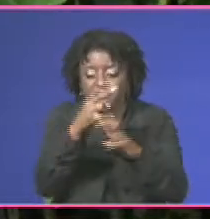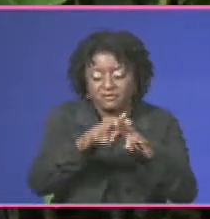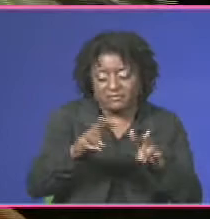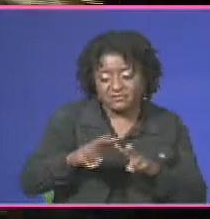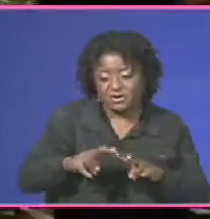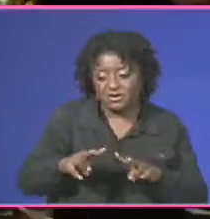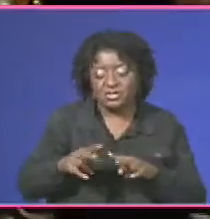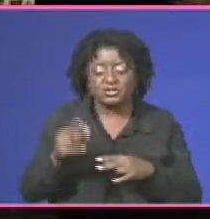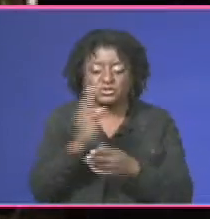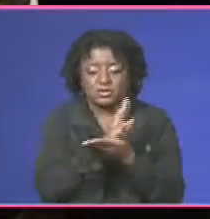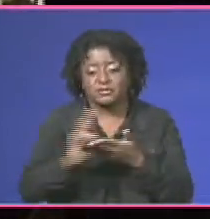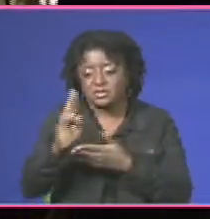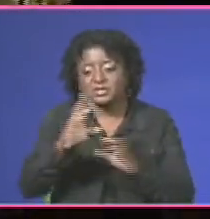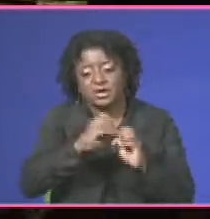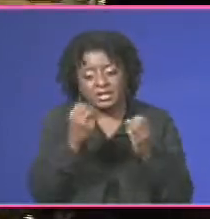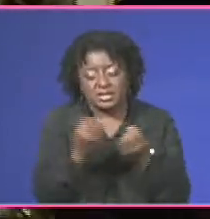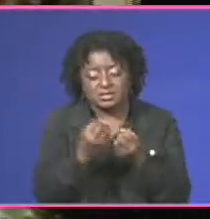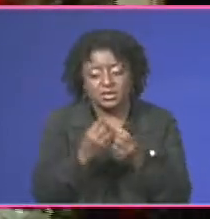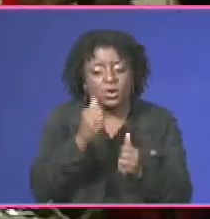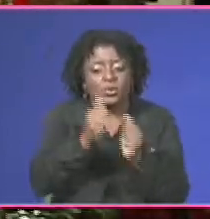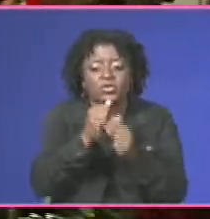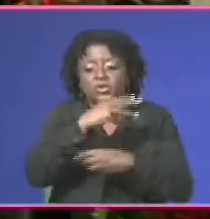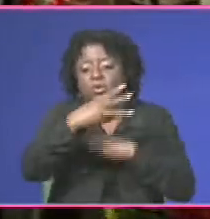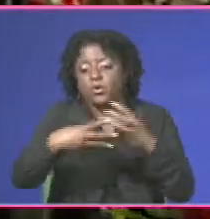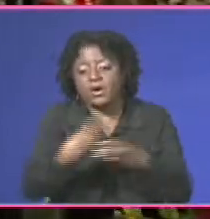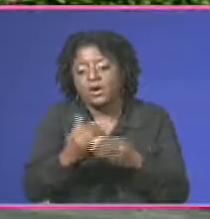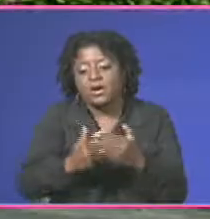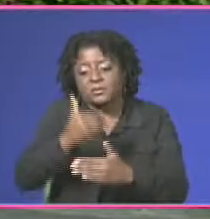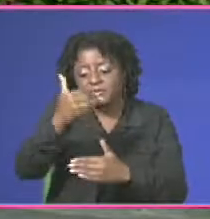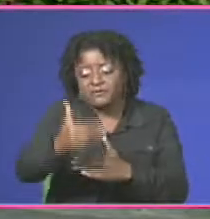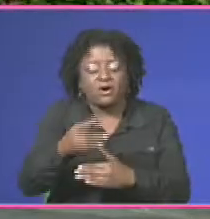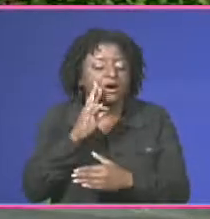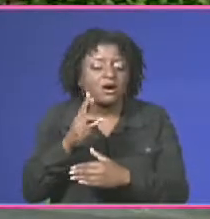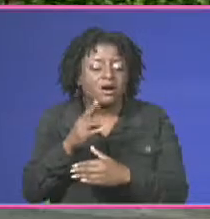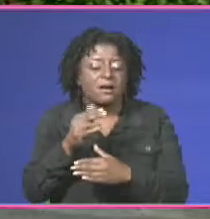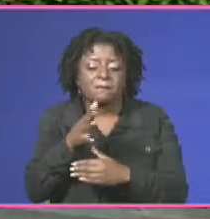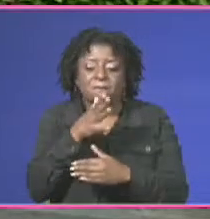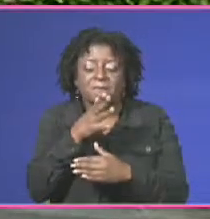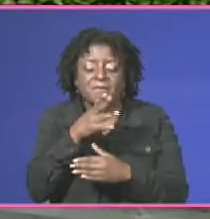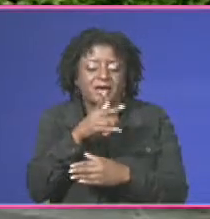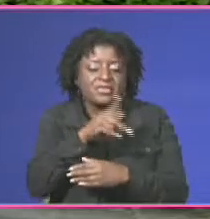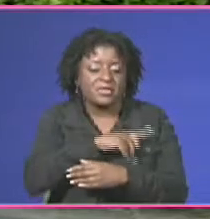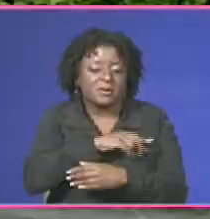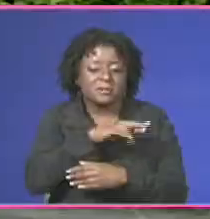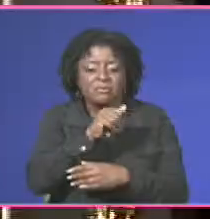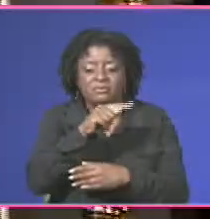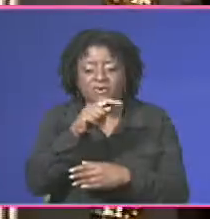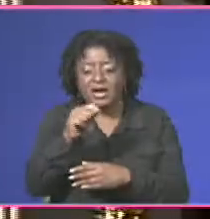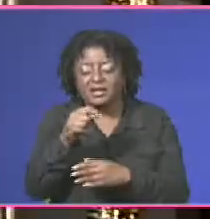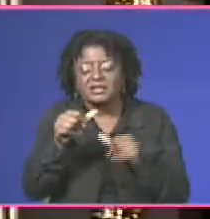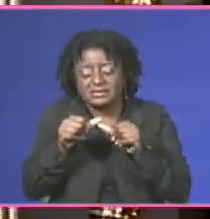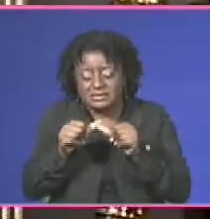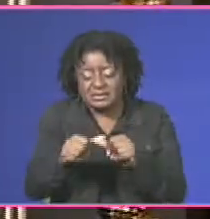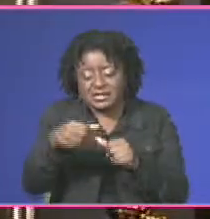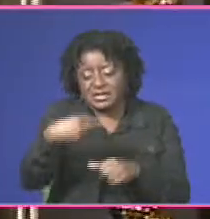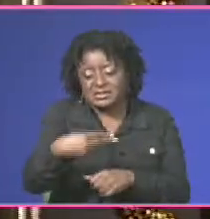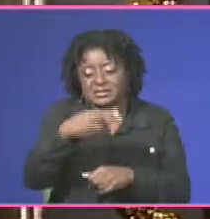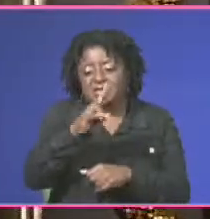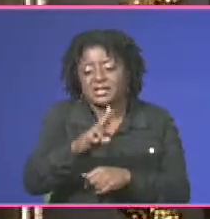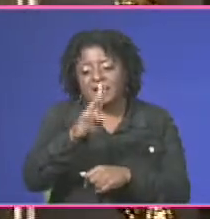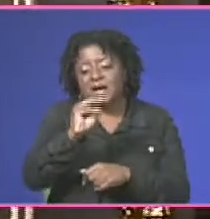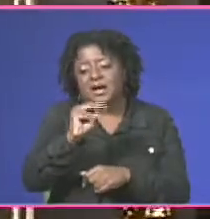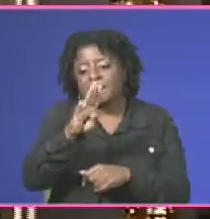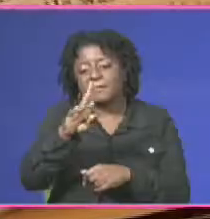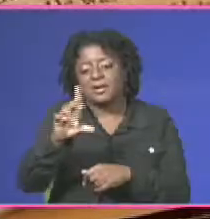organizations, and so forth. With the world before her, Mother Pratt remains humble. The inner city, her perpetual home, the ranks of government,